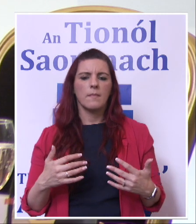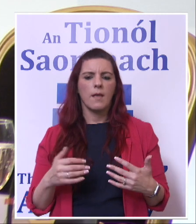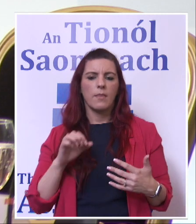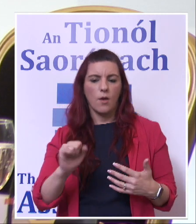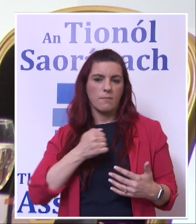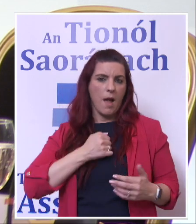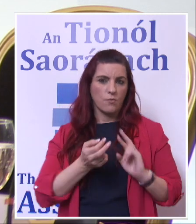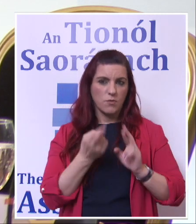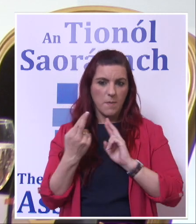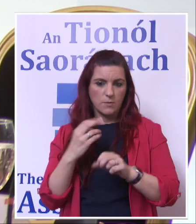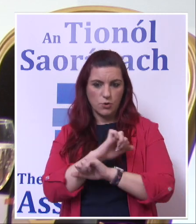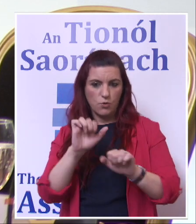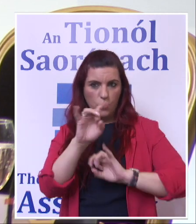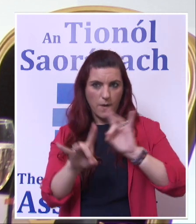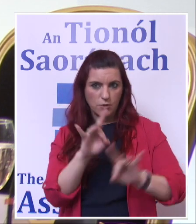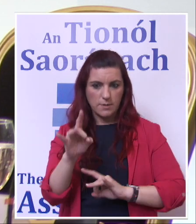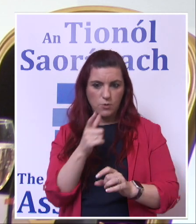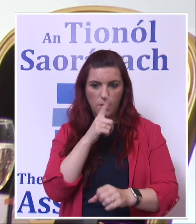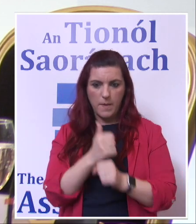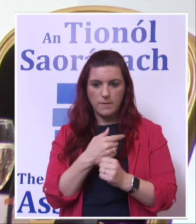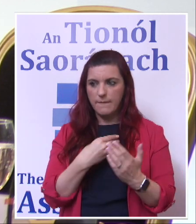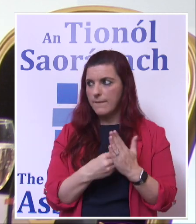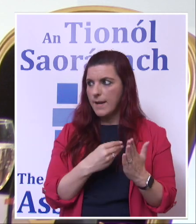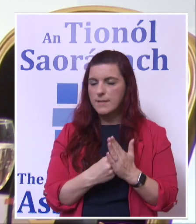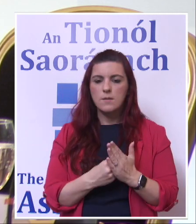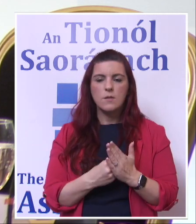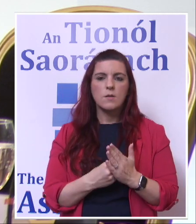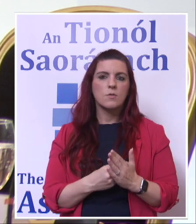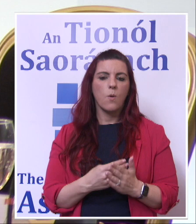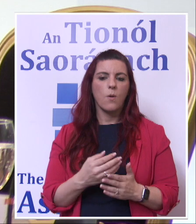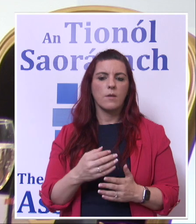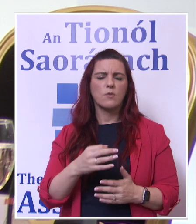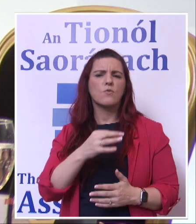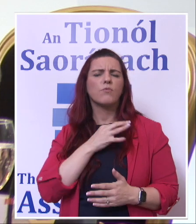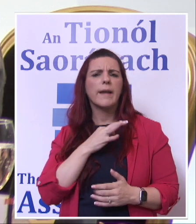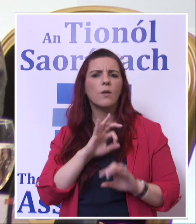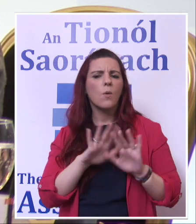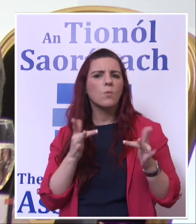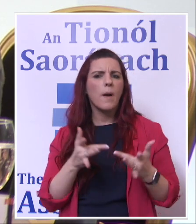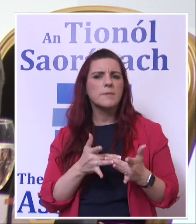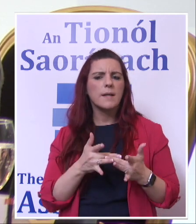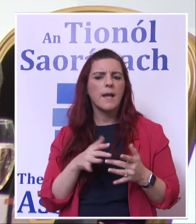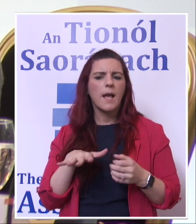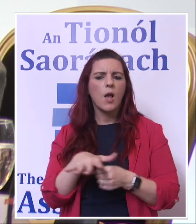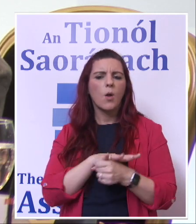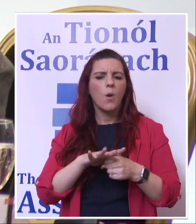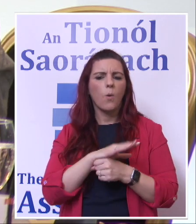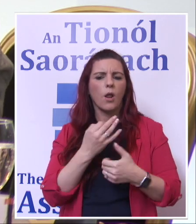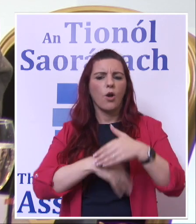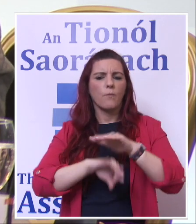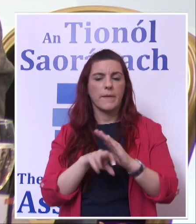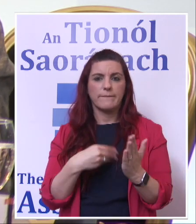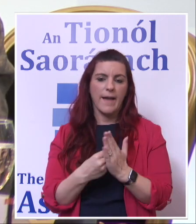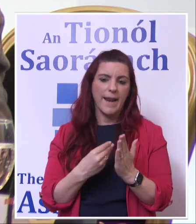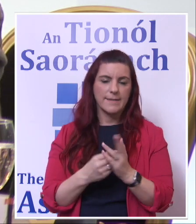to the questions you asked about finance and so on. There's a very good website, local government finance.